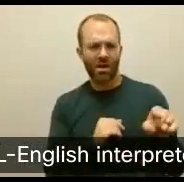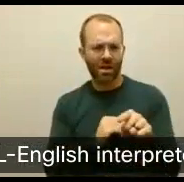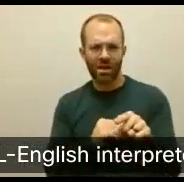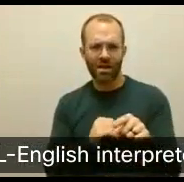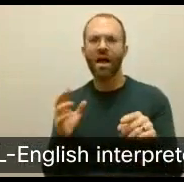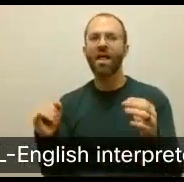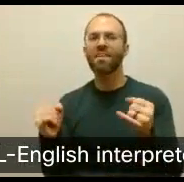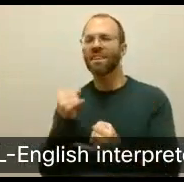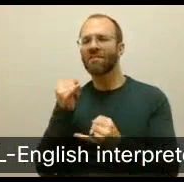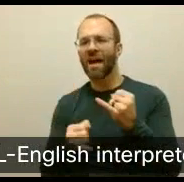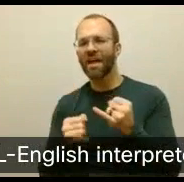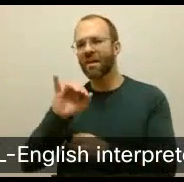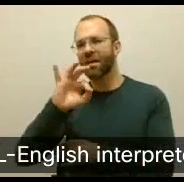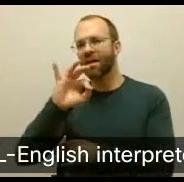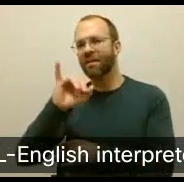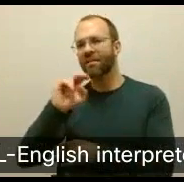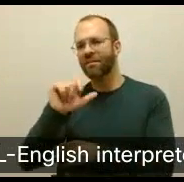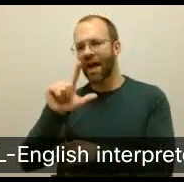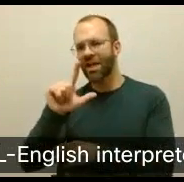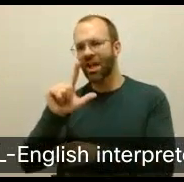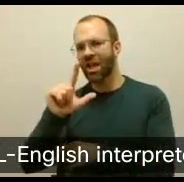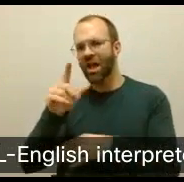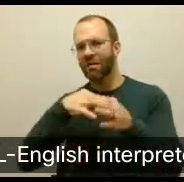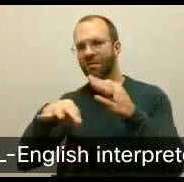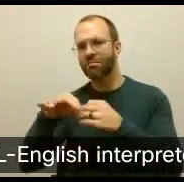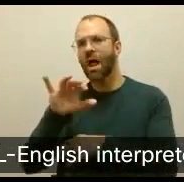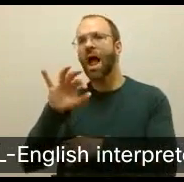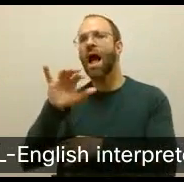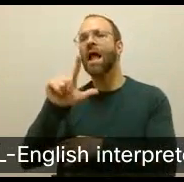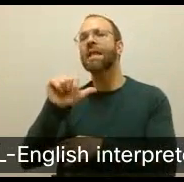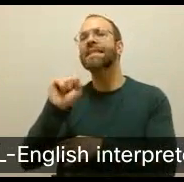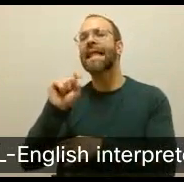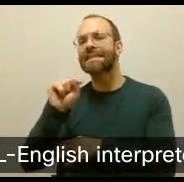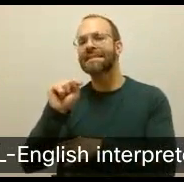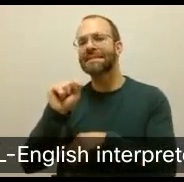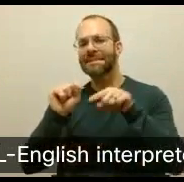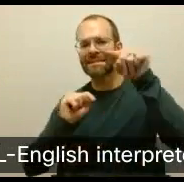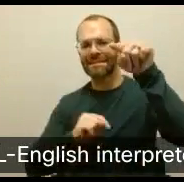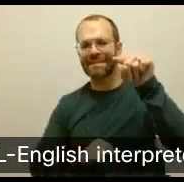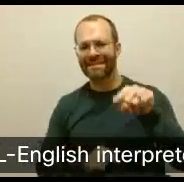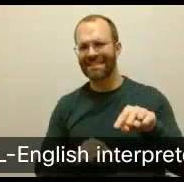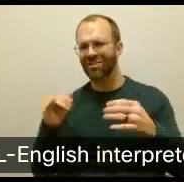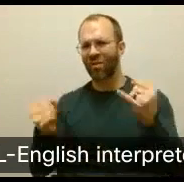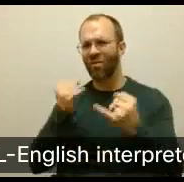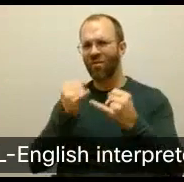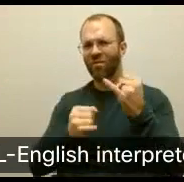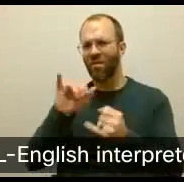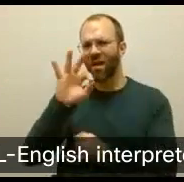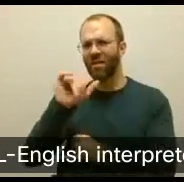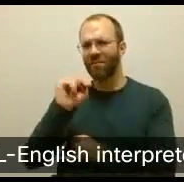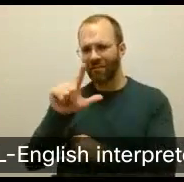research paper has been paraphrased as their last research paper. So they've used the word final, looked for a